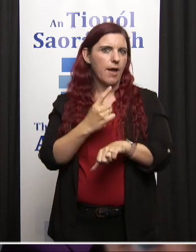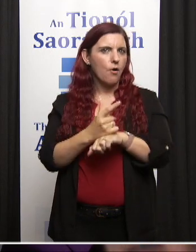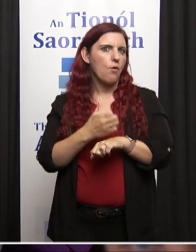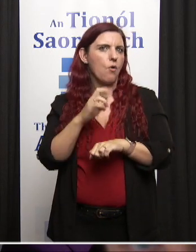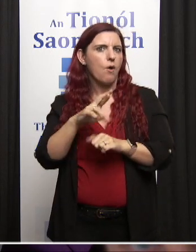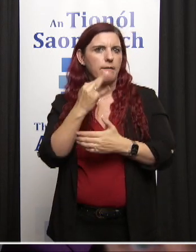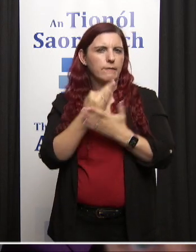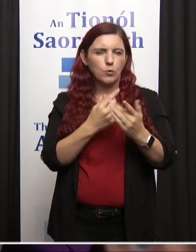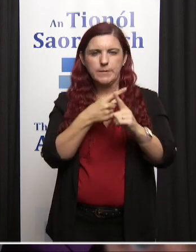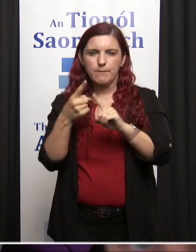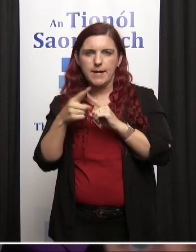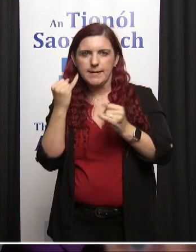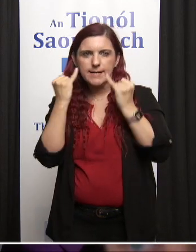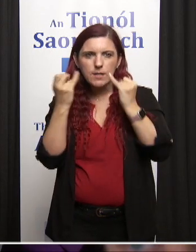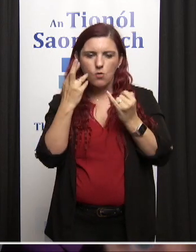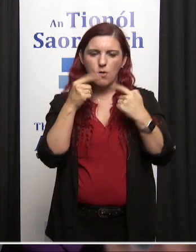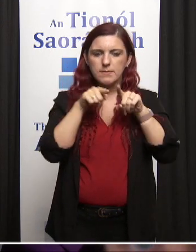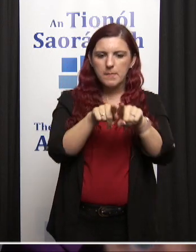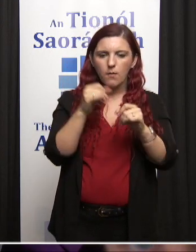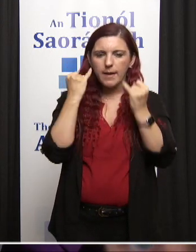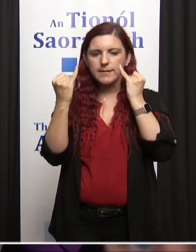of models that are they similar?